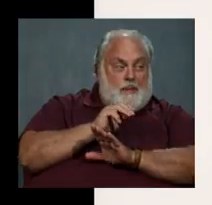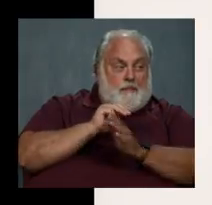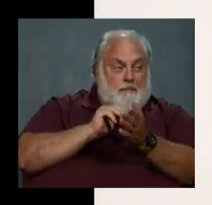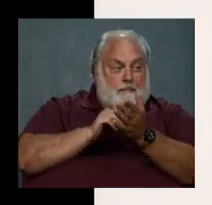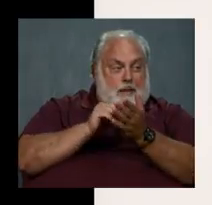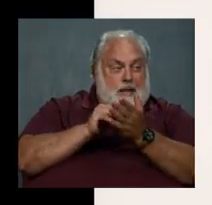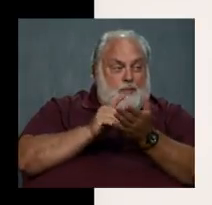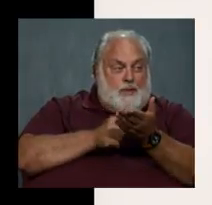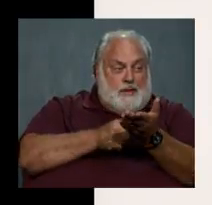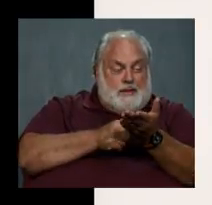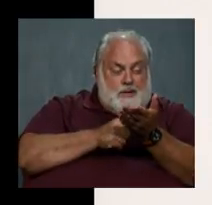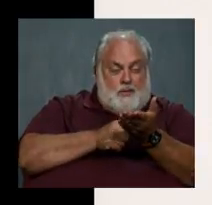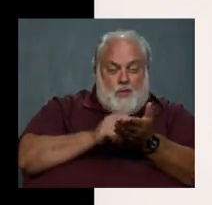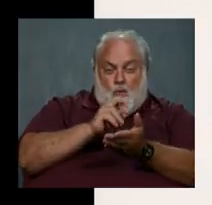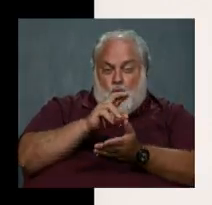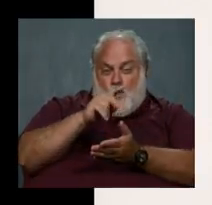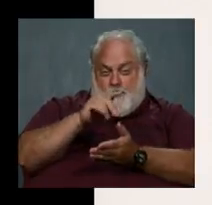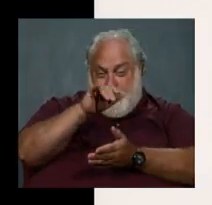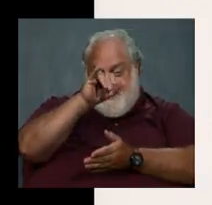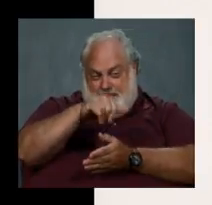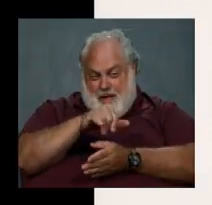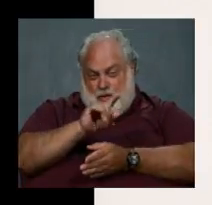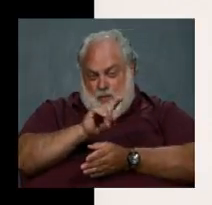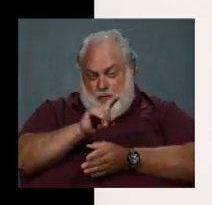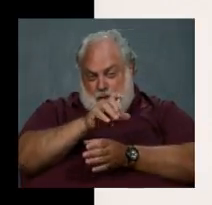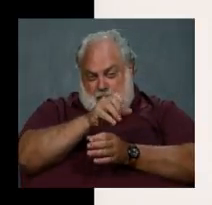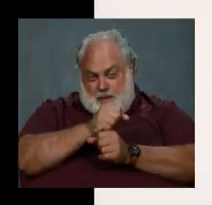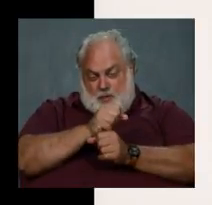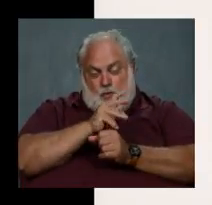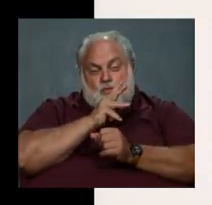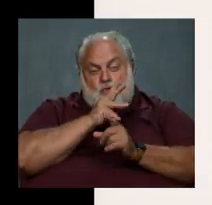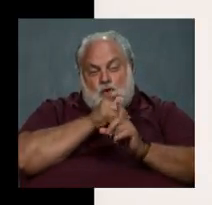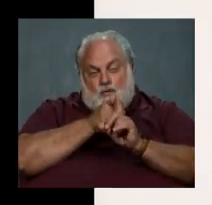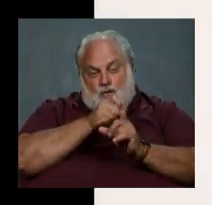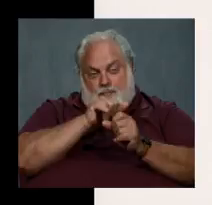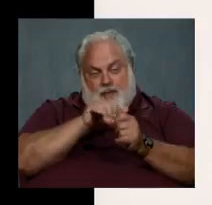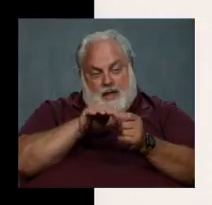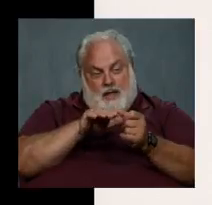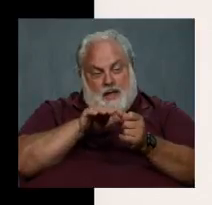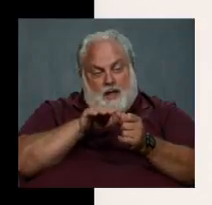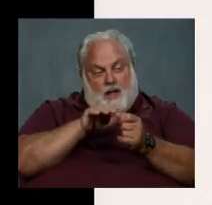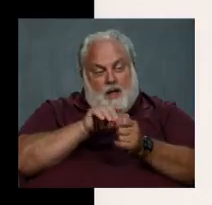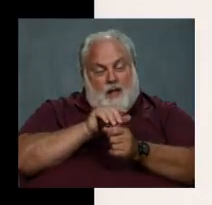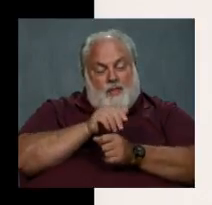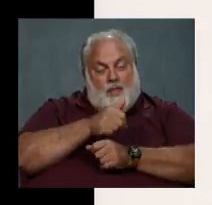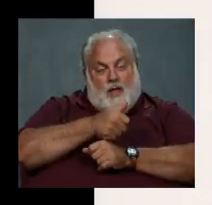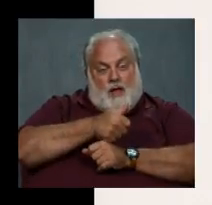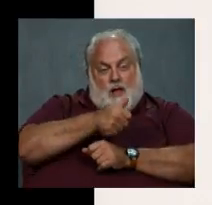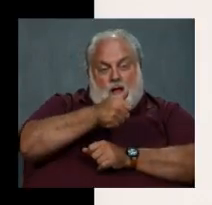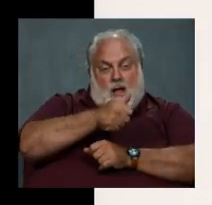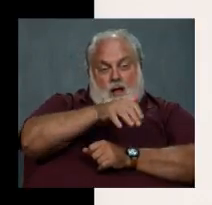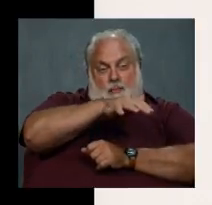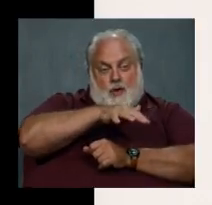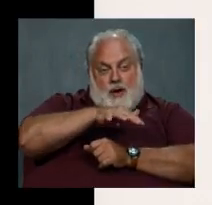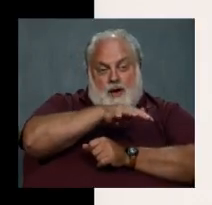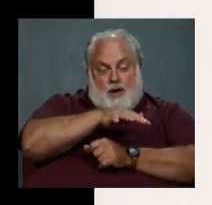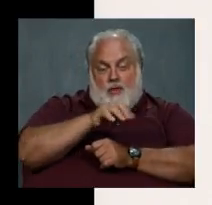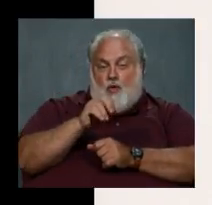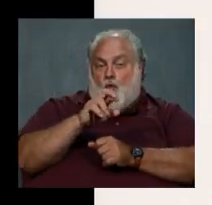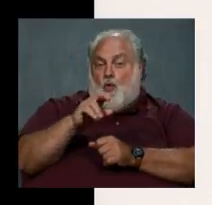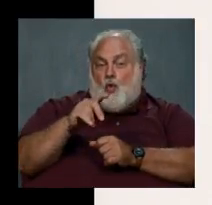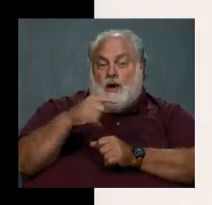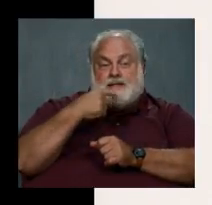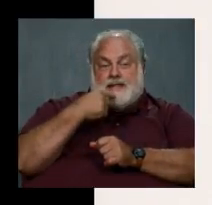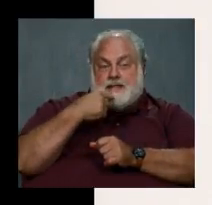we're discussing with the Corps, that we would like to take the water supply straight out of that upper pool. The Corps would like